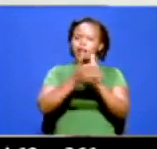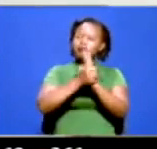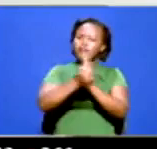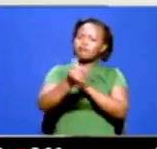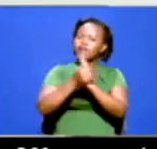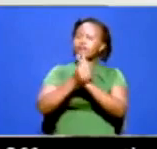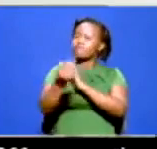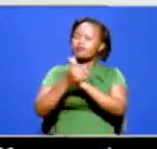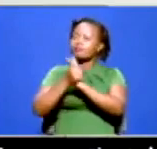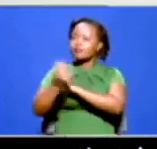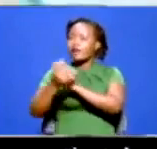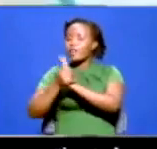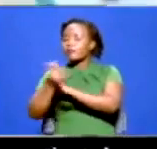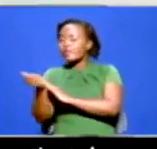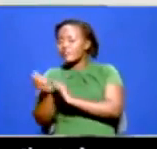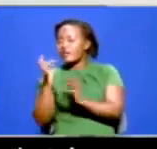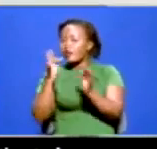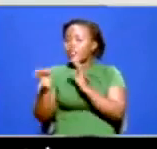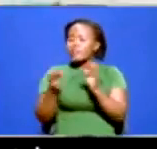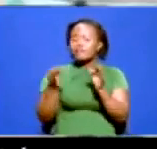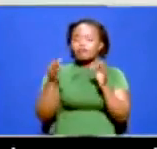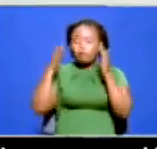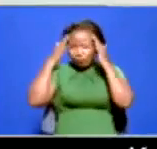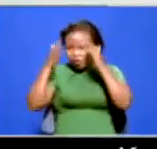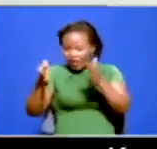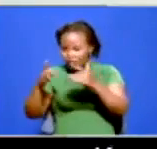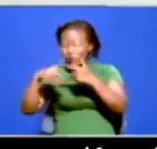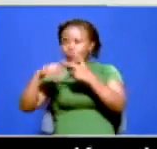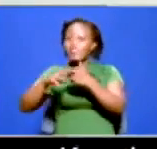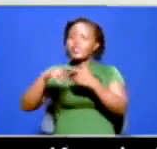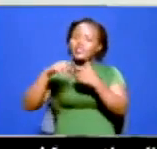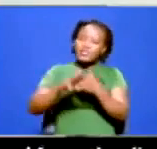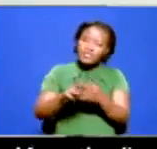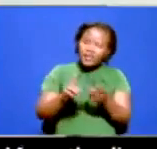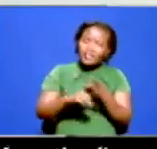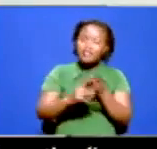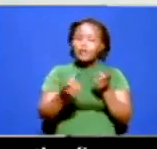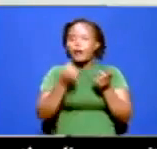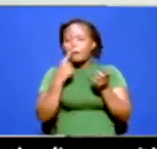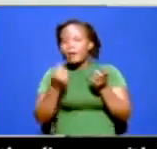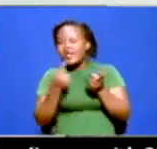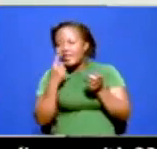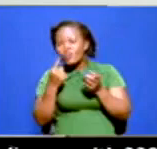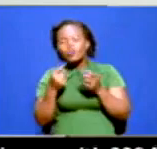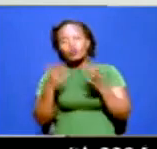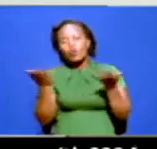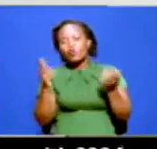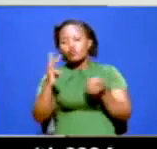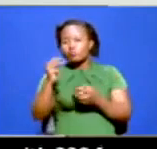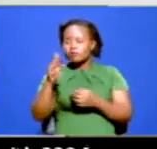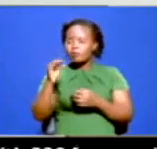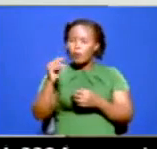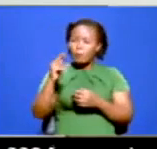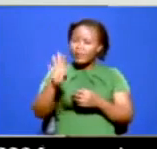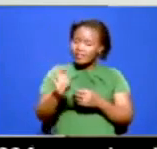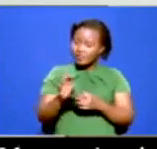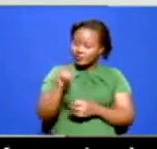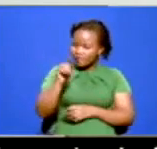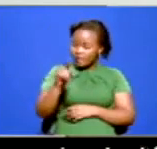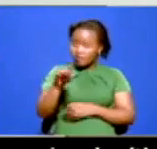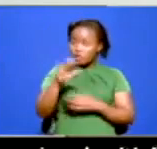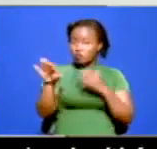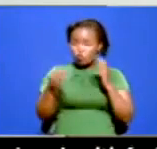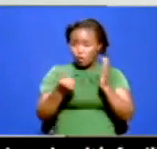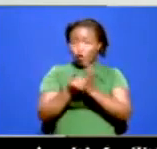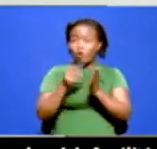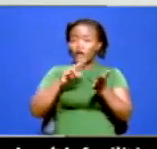entire spectrum, whether you're talking about engineering, whether you're talking about medical, marine engineering. And this is a resource that